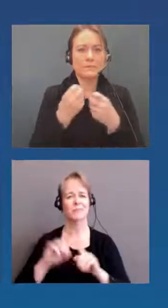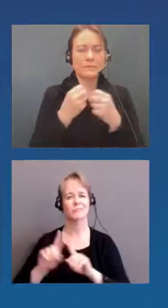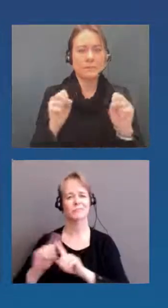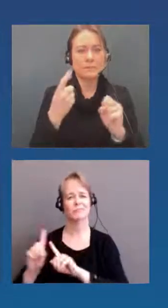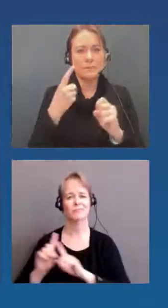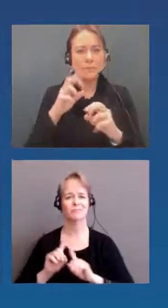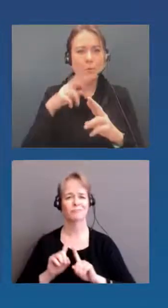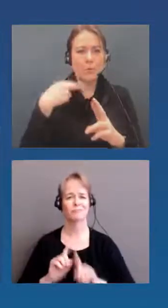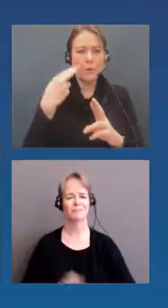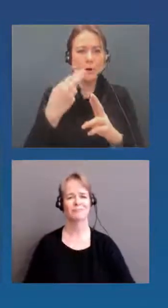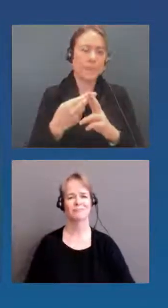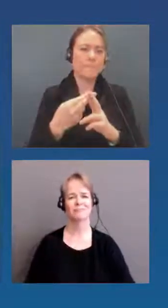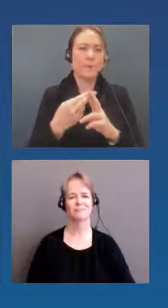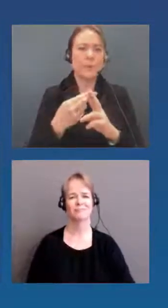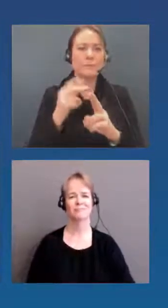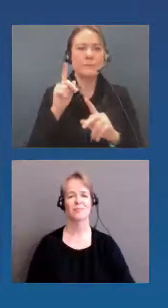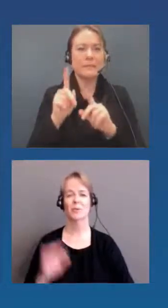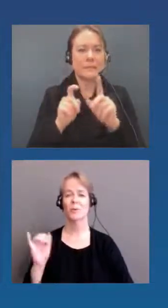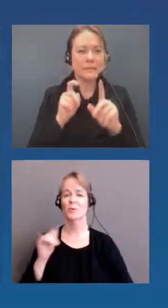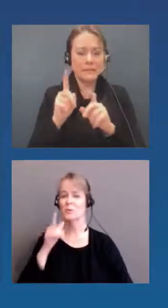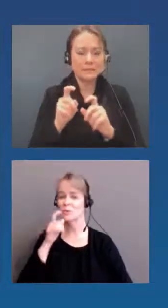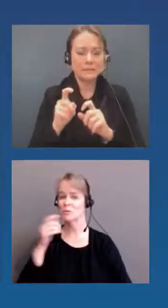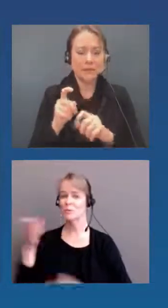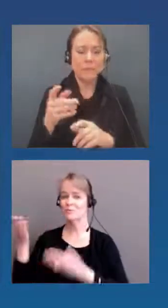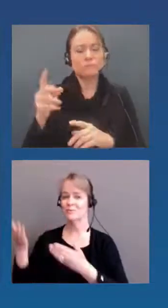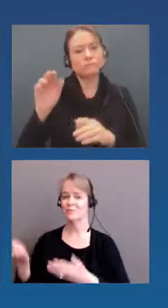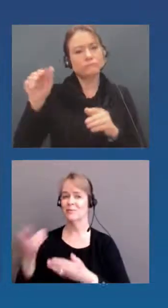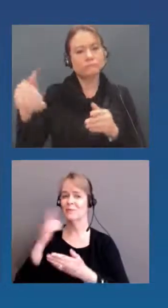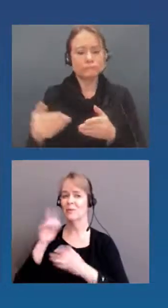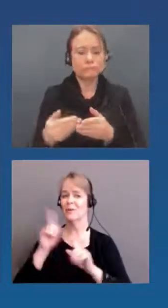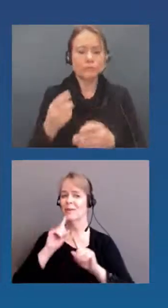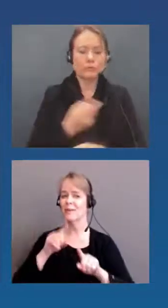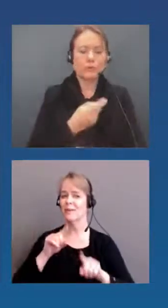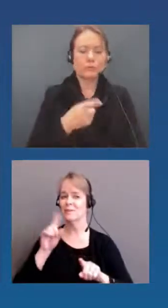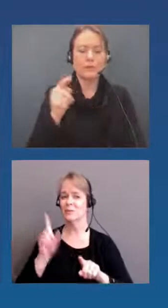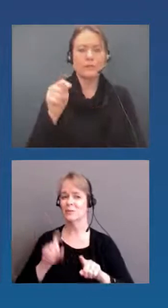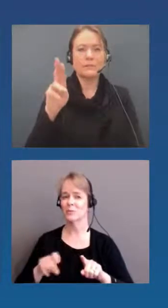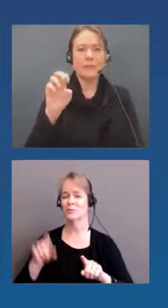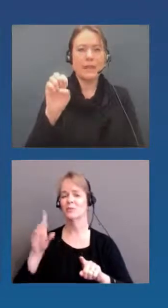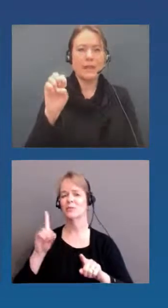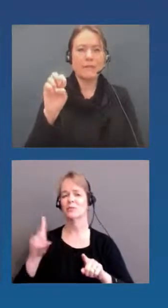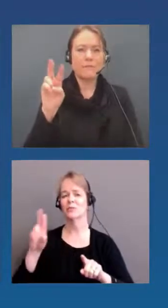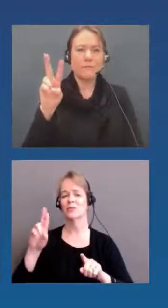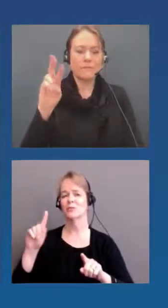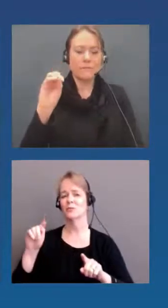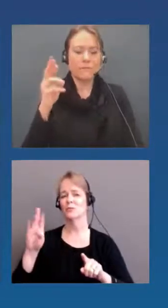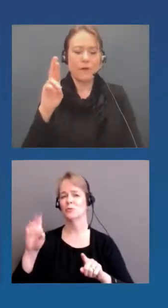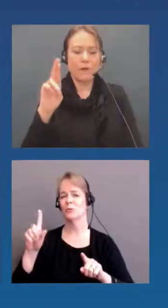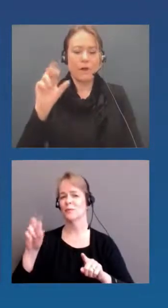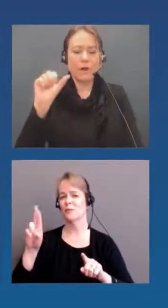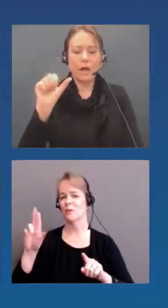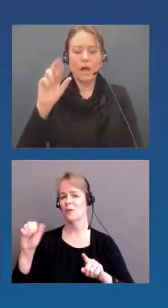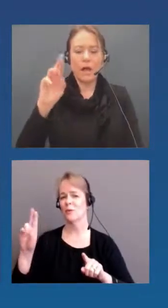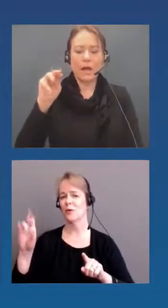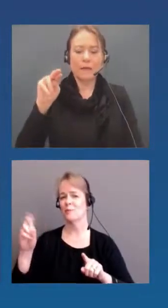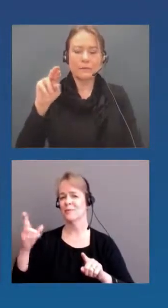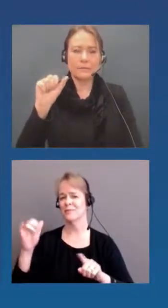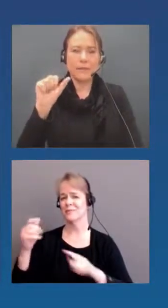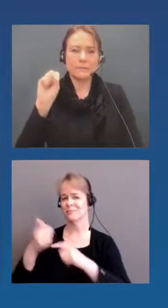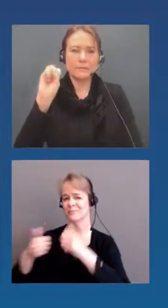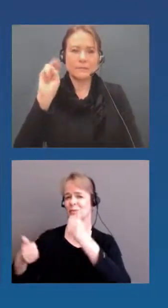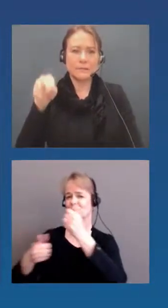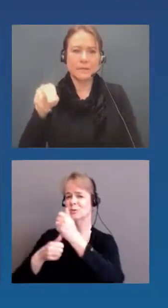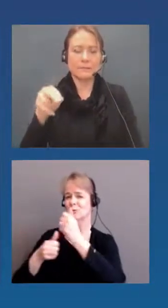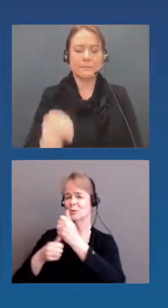aussi Dr. Trevor Arneson, Associate Medical Officer of Health, Ottawa Public Health, médecin adjoint en santé